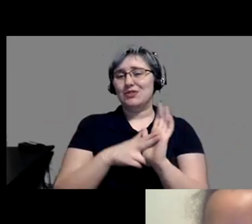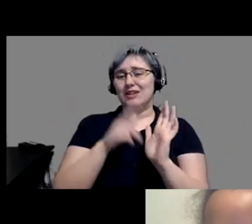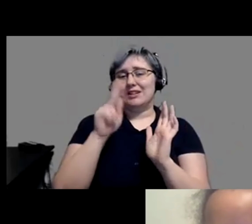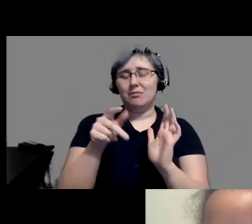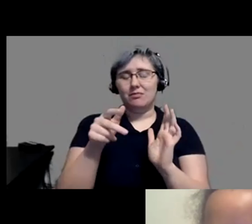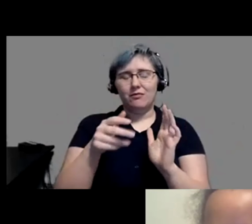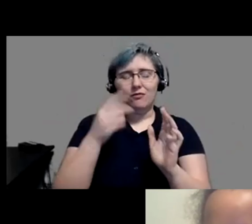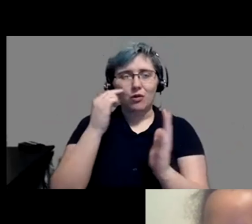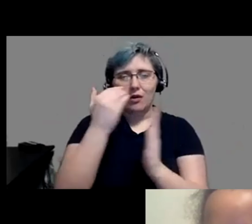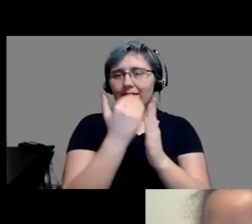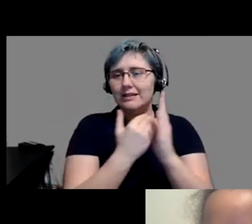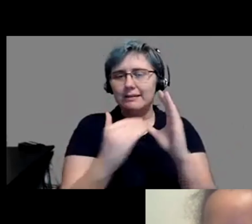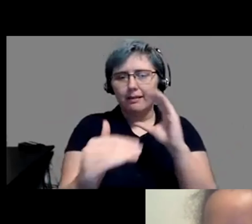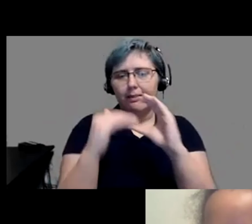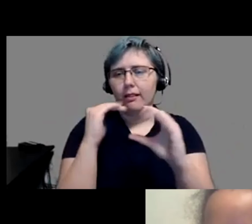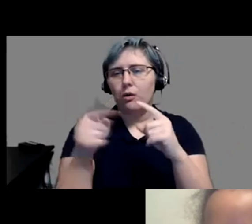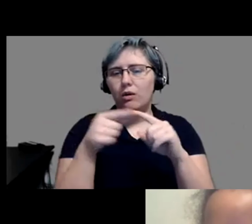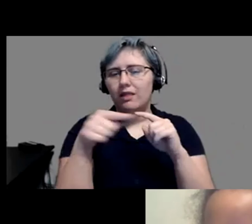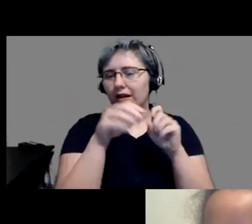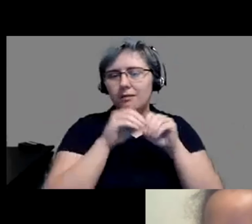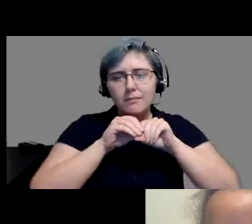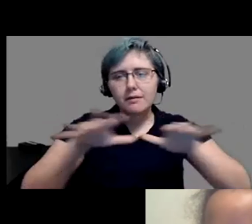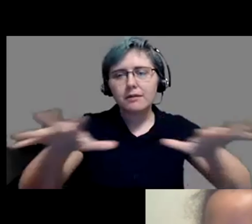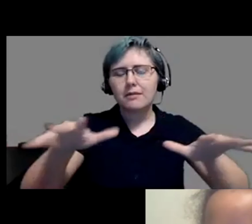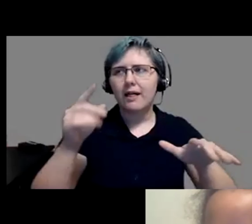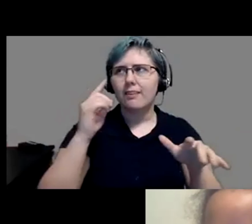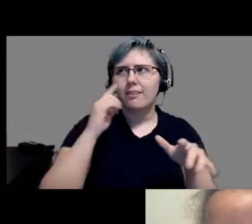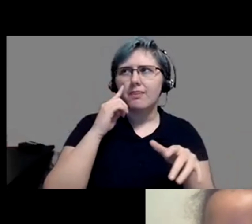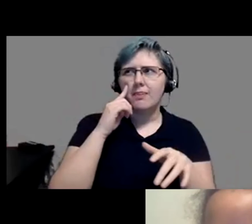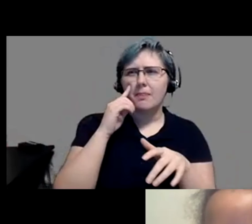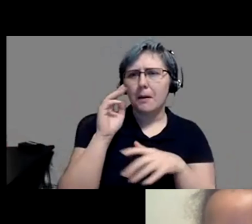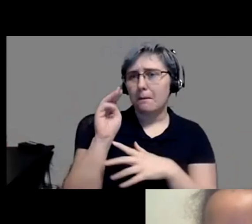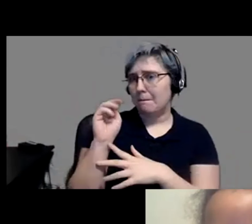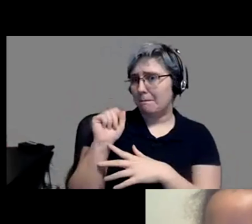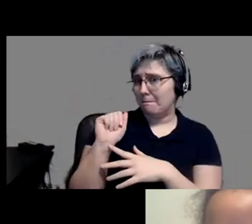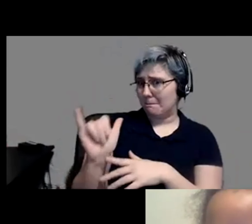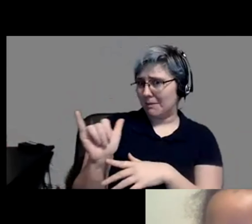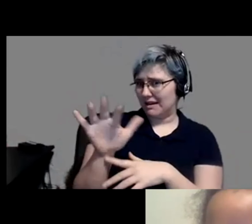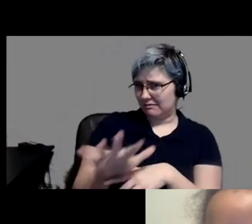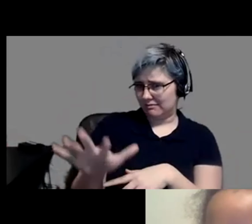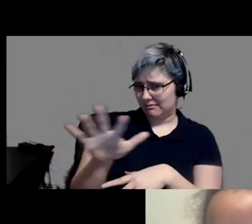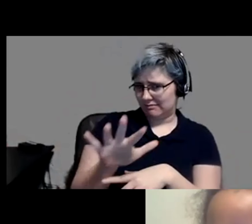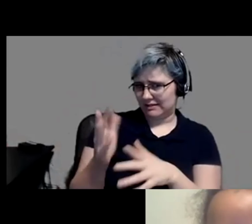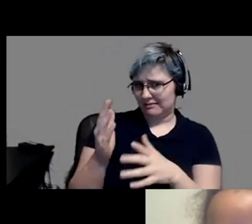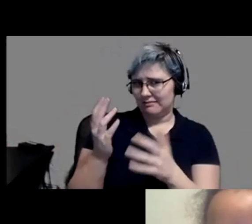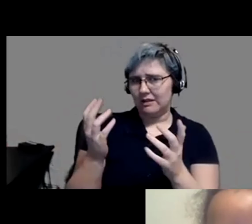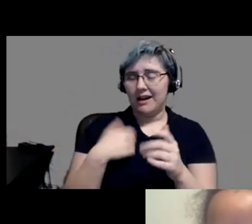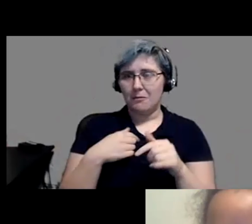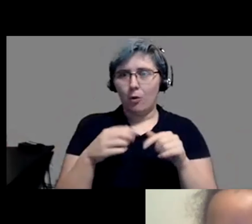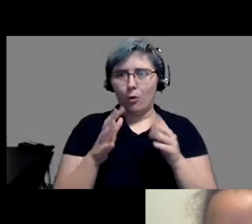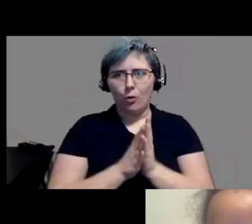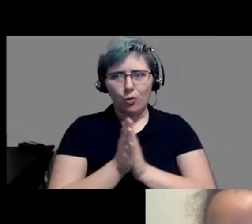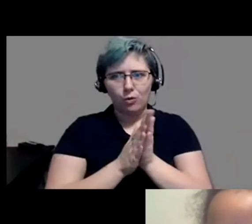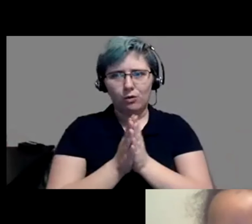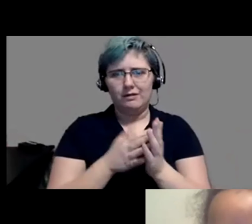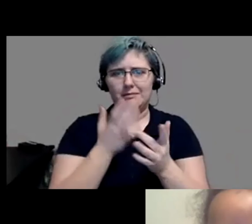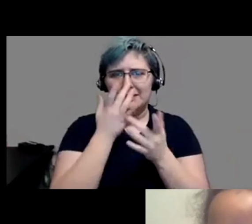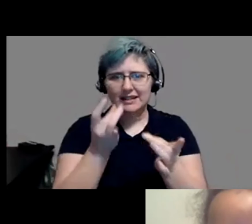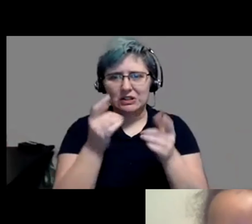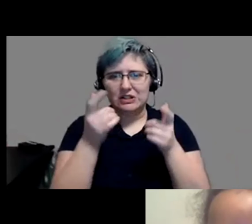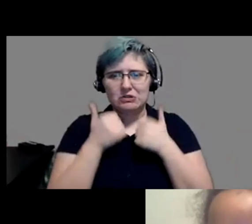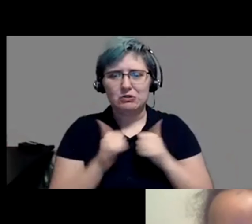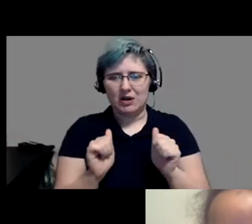list for when they release this app. I believe it's supposed to happen in May, because I'm very anxious to get a hold of that and test it